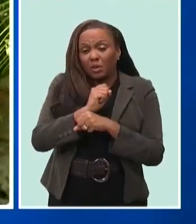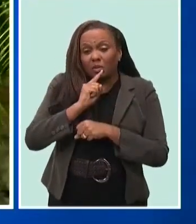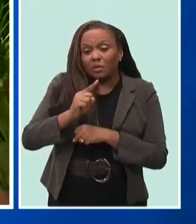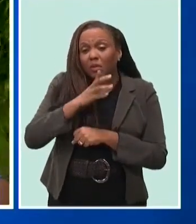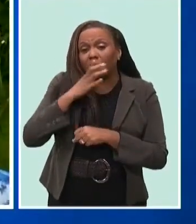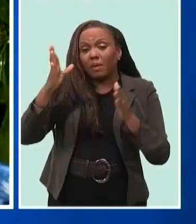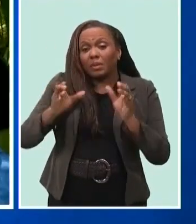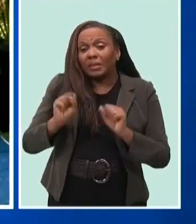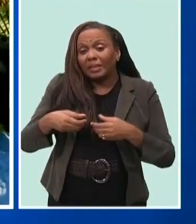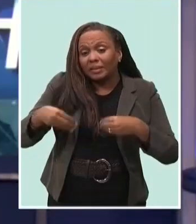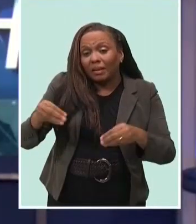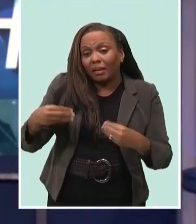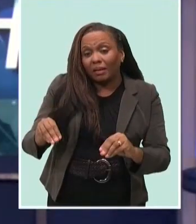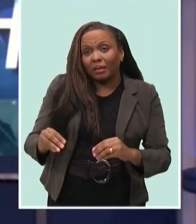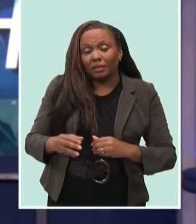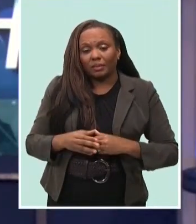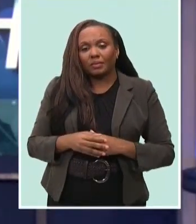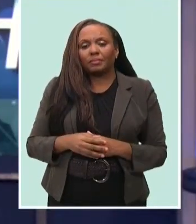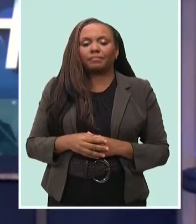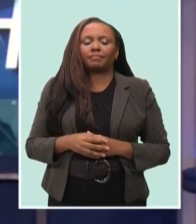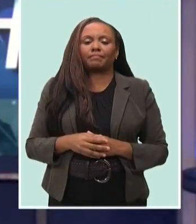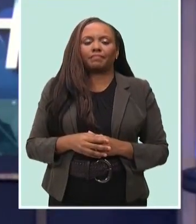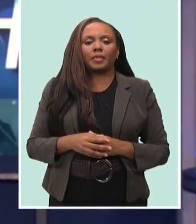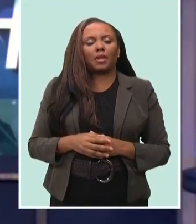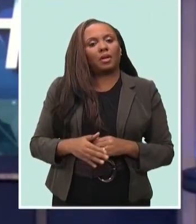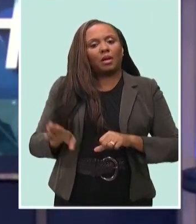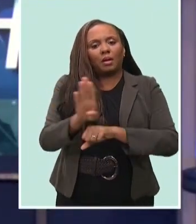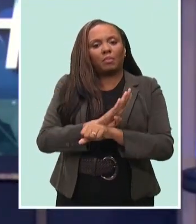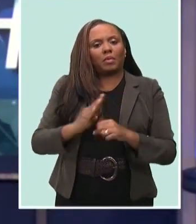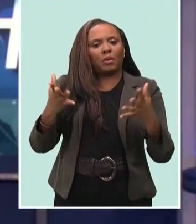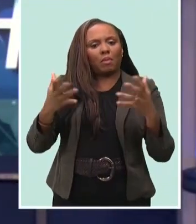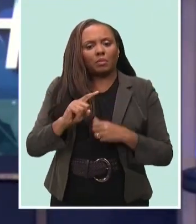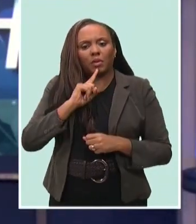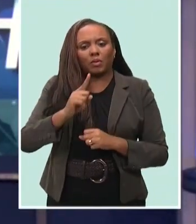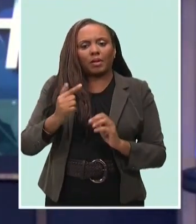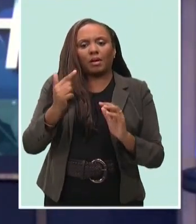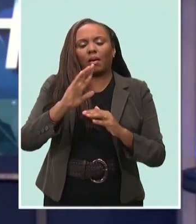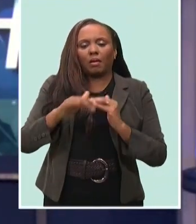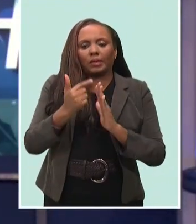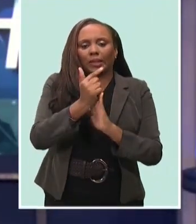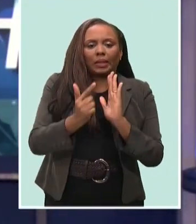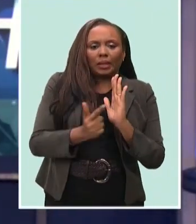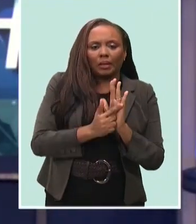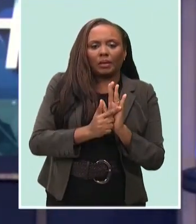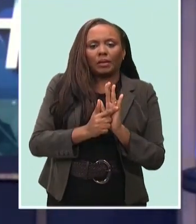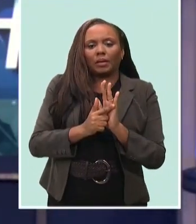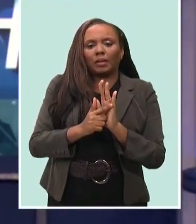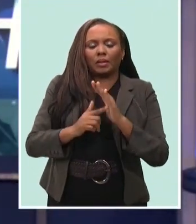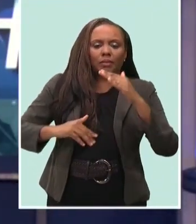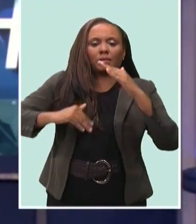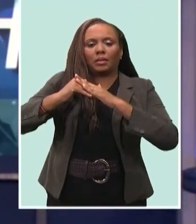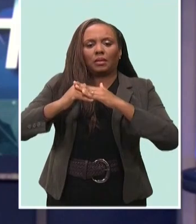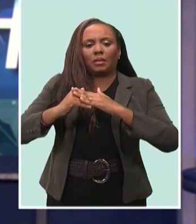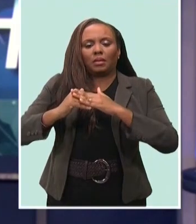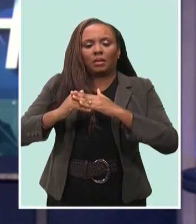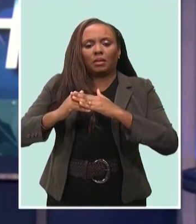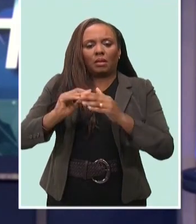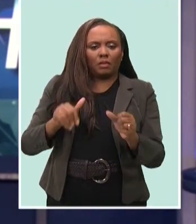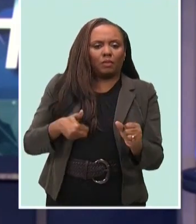Farrell, CBC News. Well, Barbados is ensuring its legislation is up to par to curb the activities of the criminal